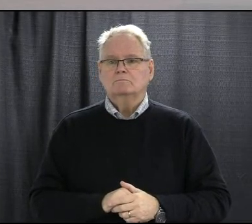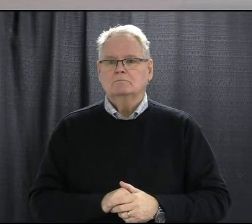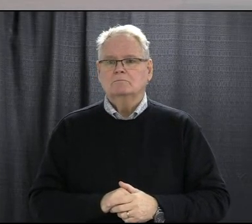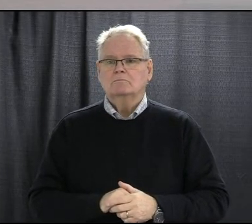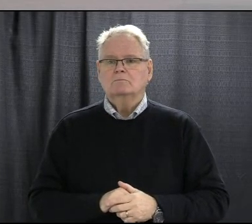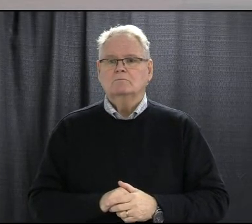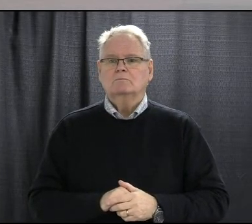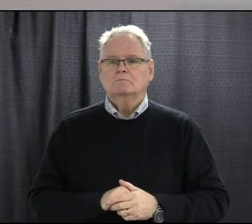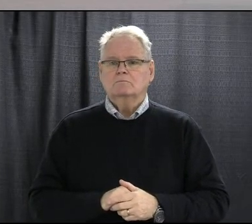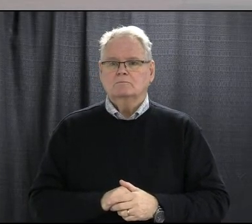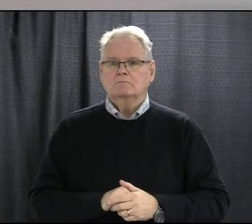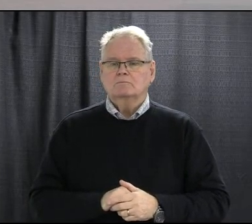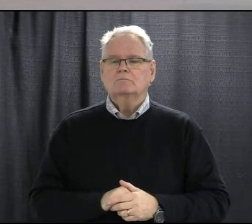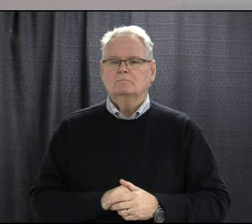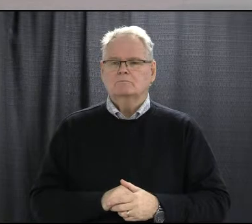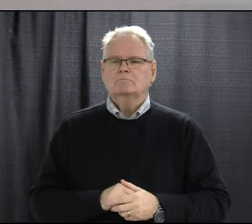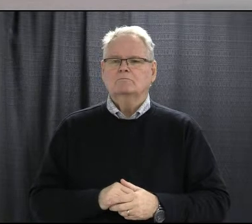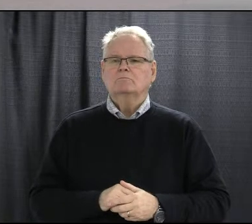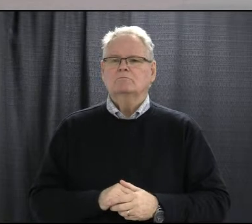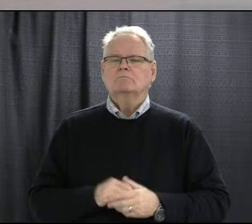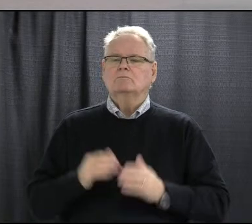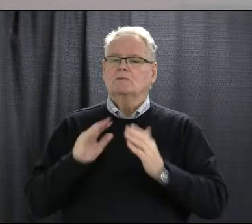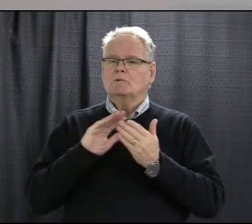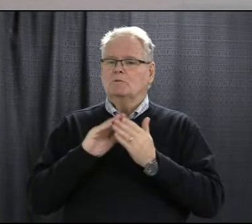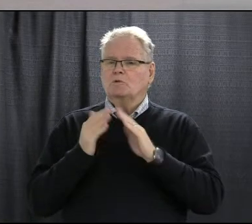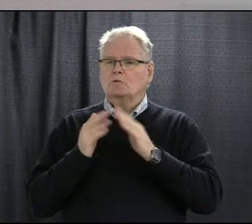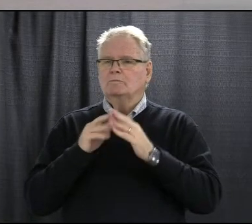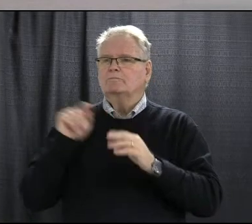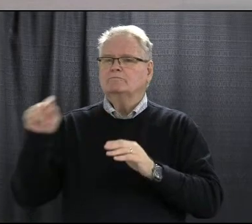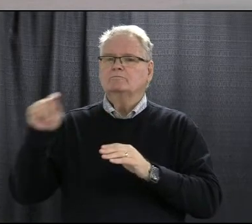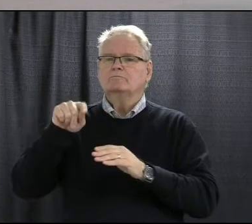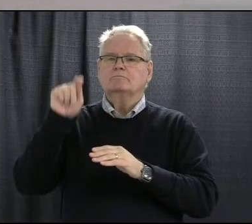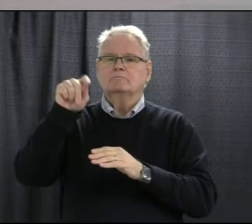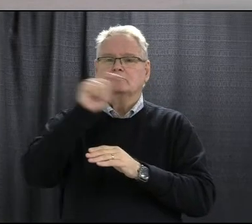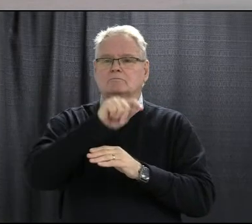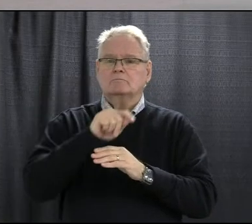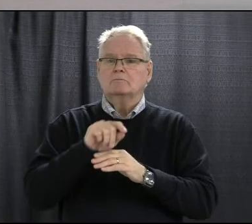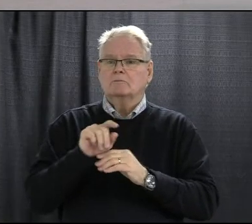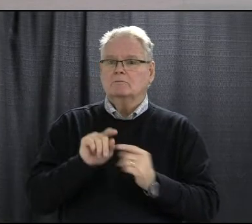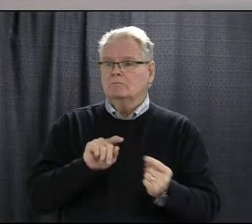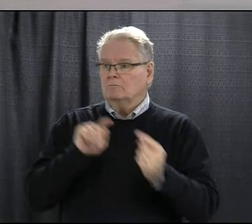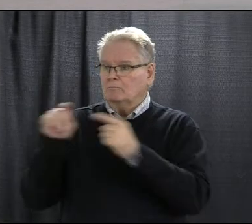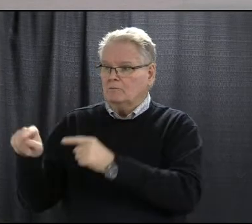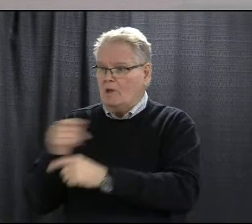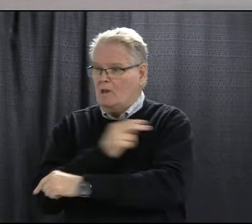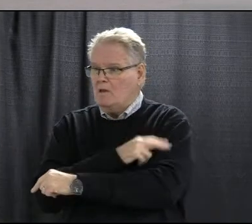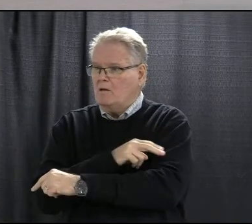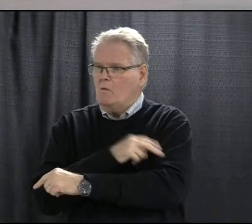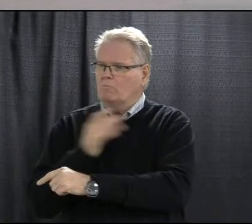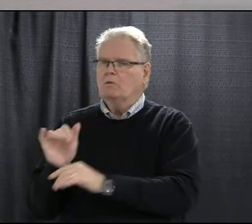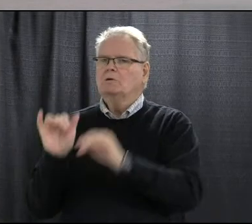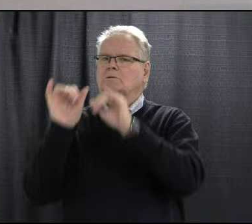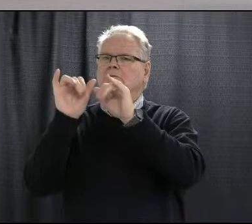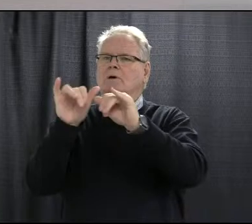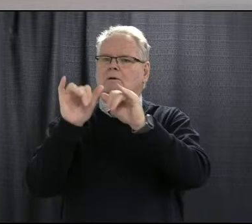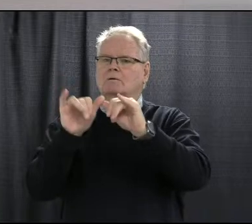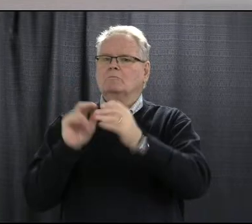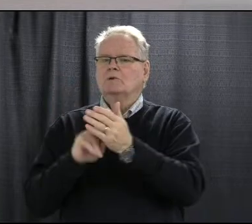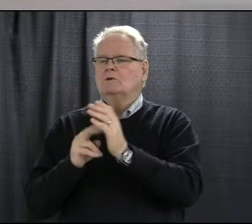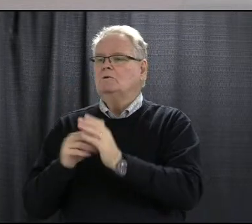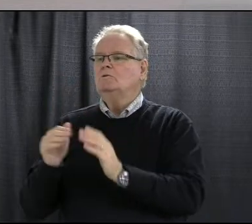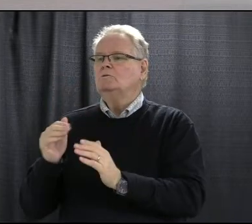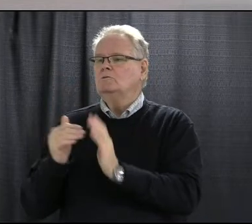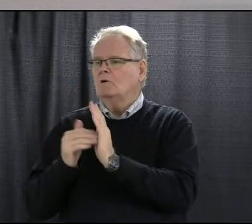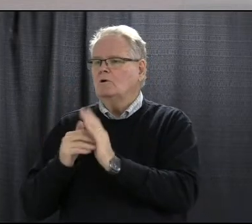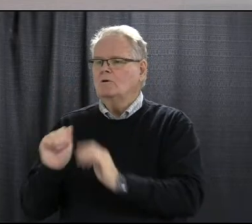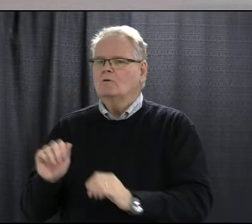to get admitted to hospital, we'll see a better workforce that's trained in older adult care and, better suited or better